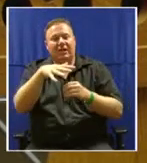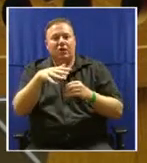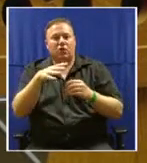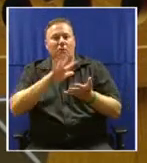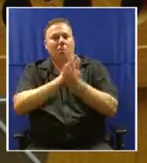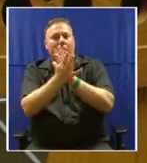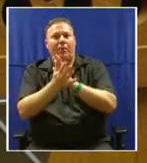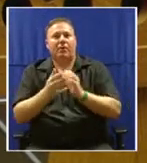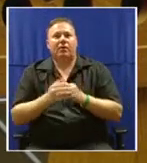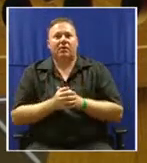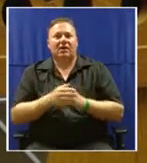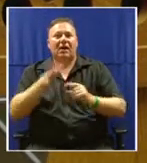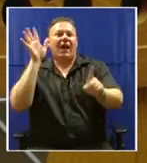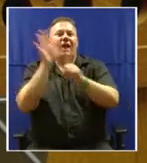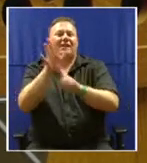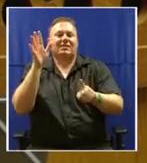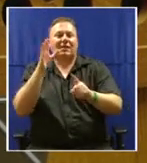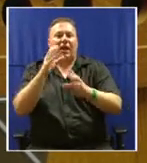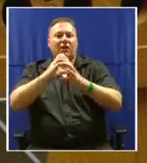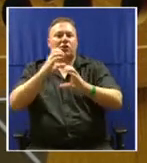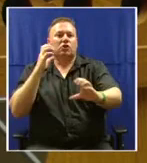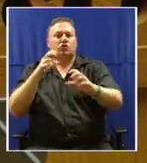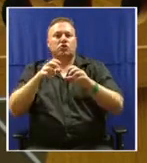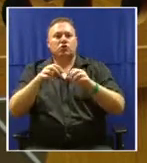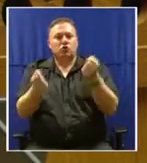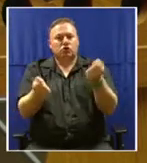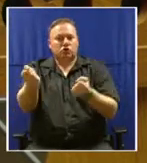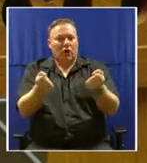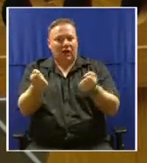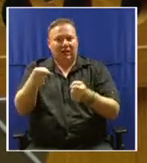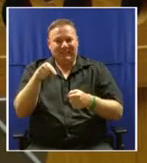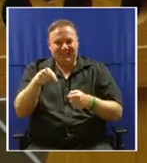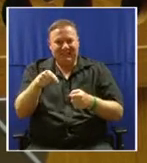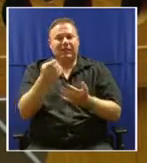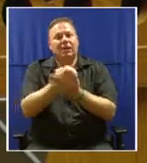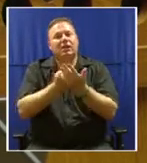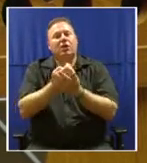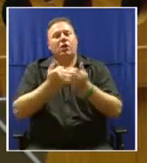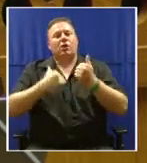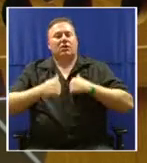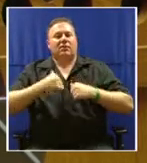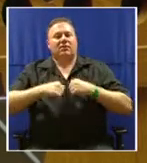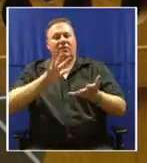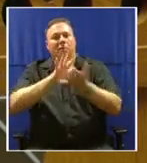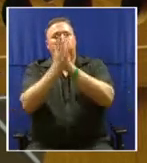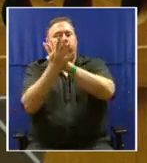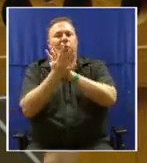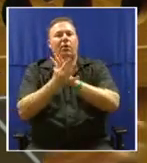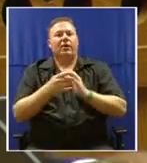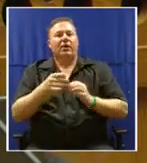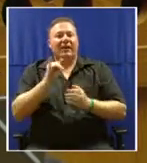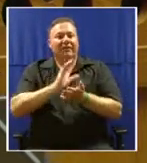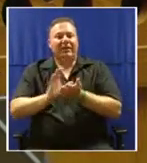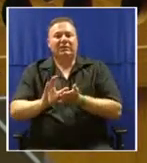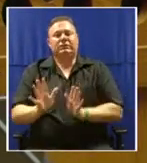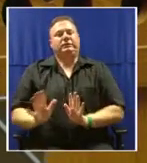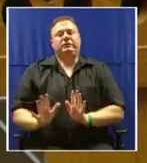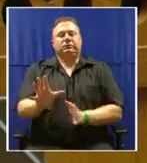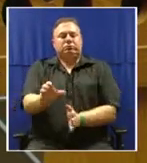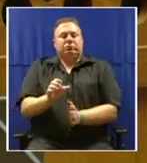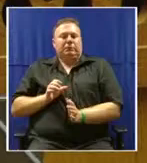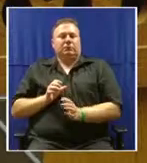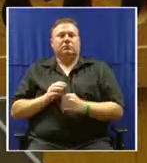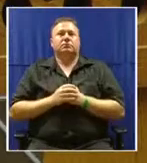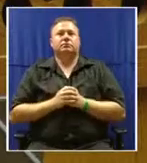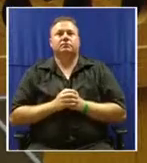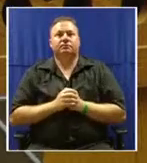on trucks hamper economic activity and discourages investment. We are taking